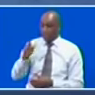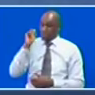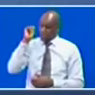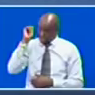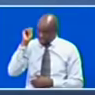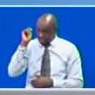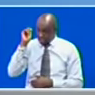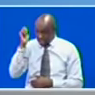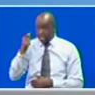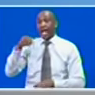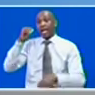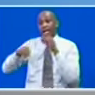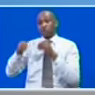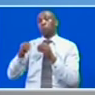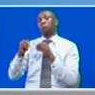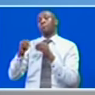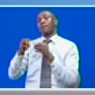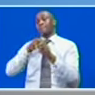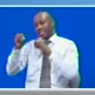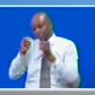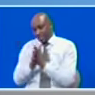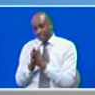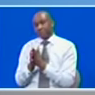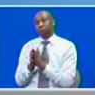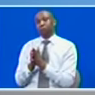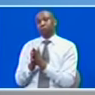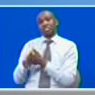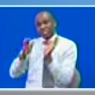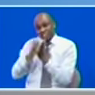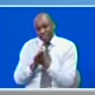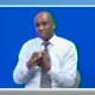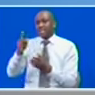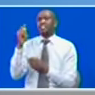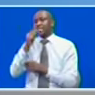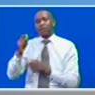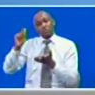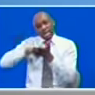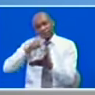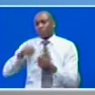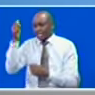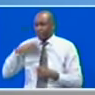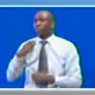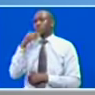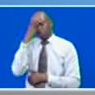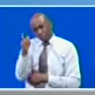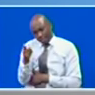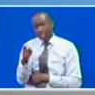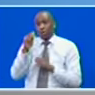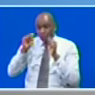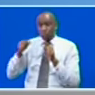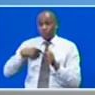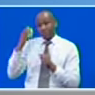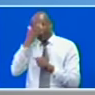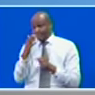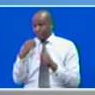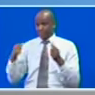Integrated Election Management System, mm-hmm. the tender was cancelled. Mm-hmm. What's the latest? Kenyans would want to know that. And are we going to face the